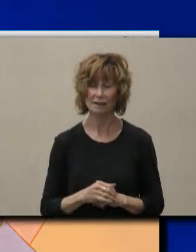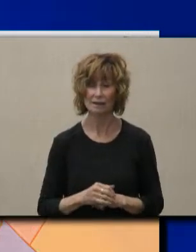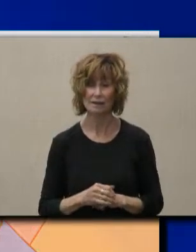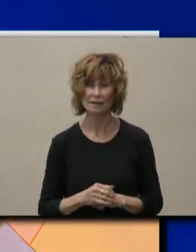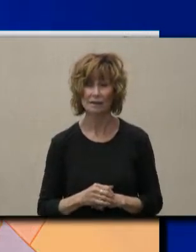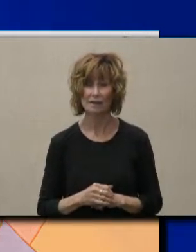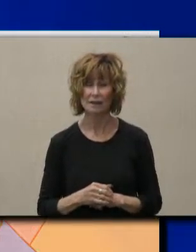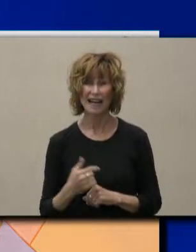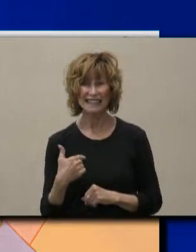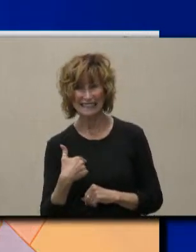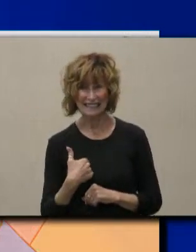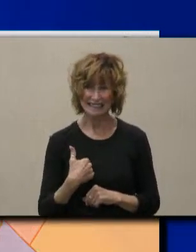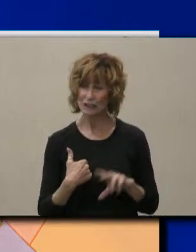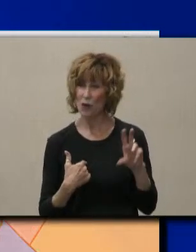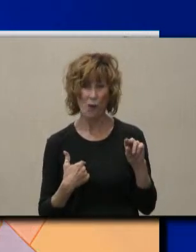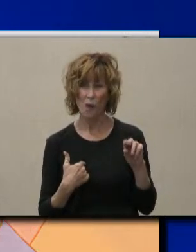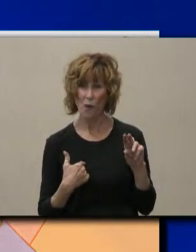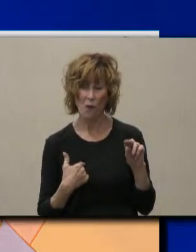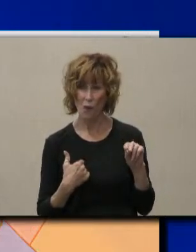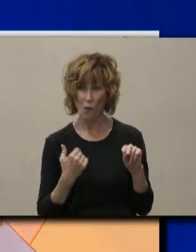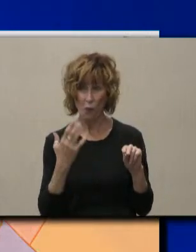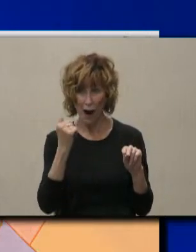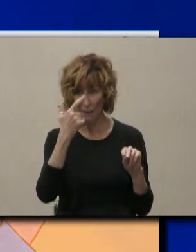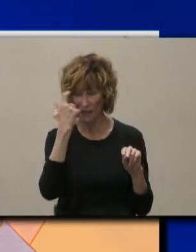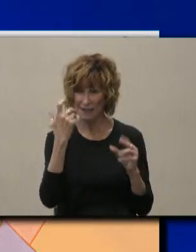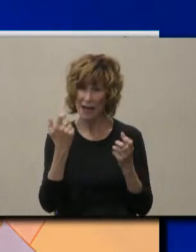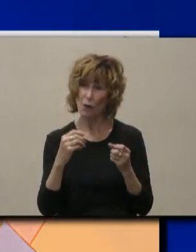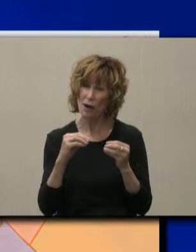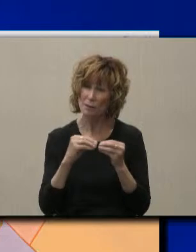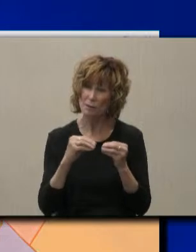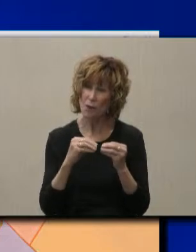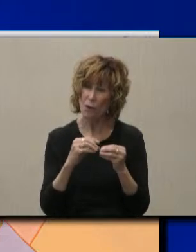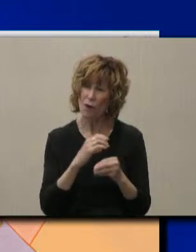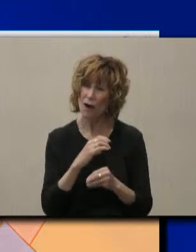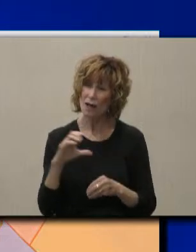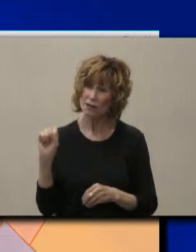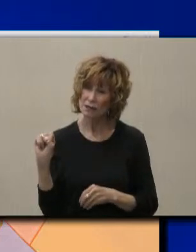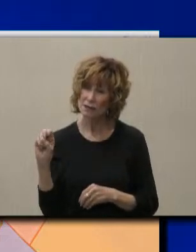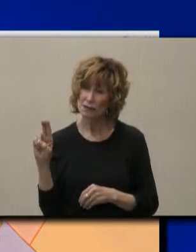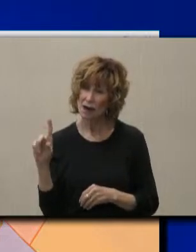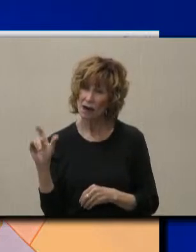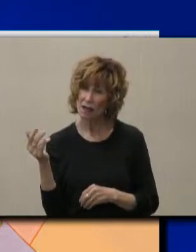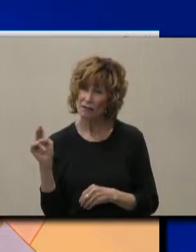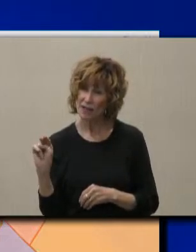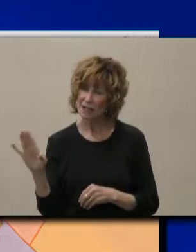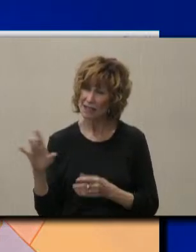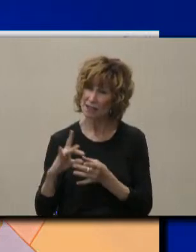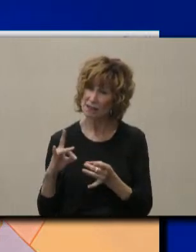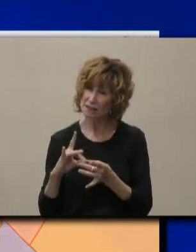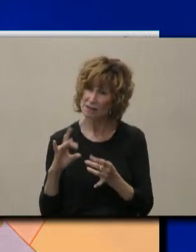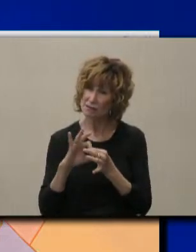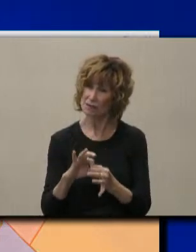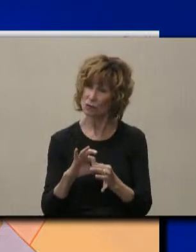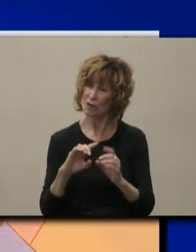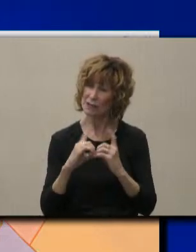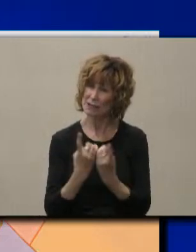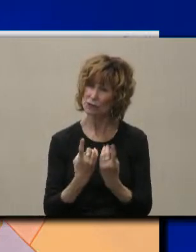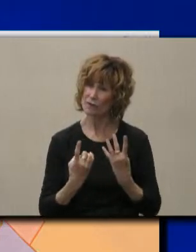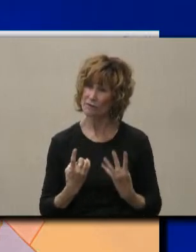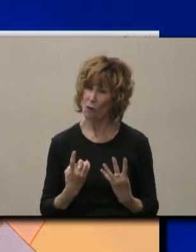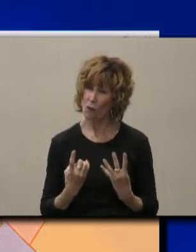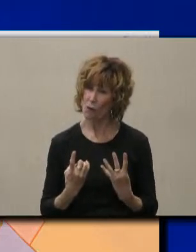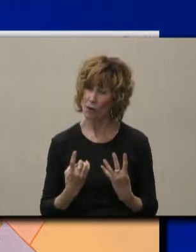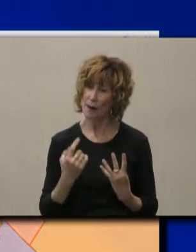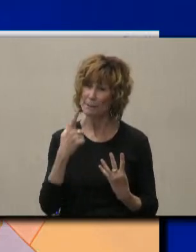I am going to vote no, I guess, because I wanted to hear about Councilmember Sullivan and District 4, because I knew he was interested in having